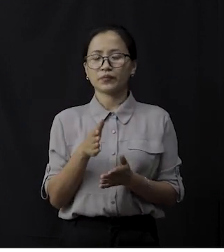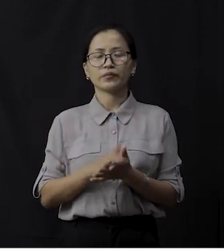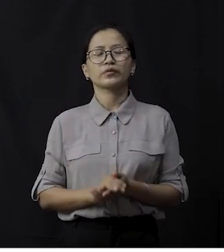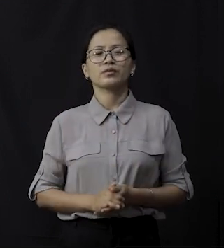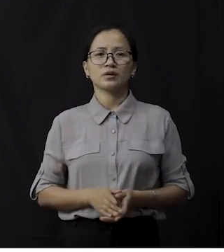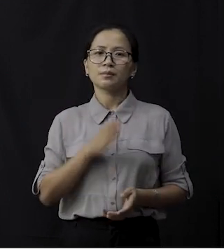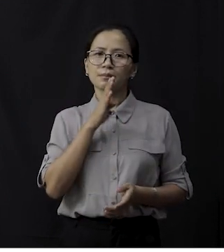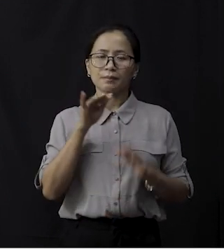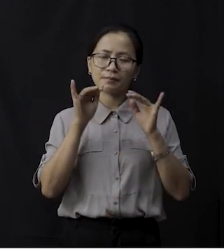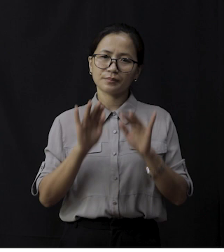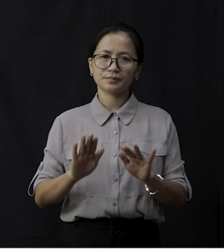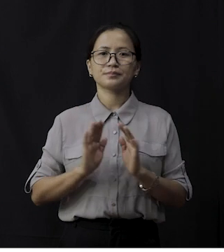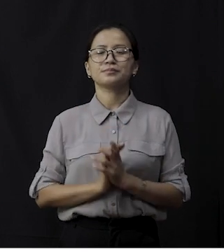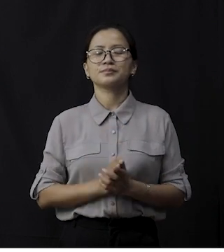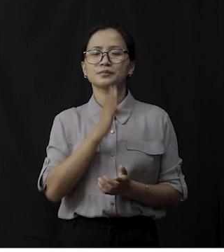You must be,